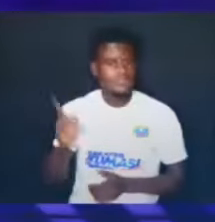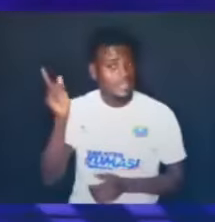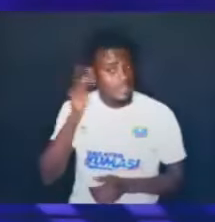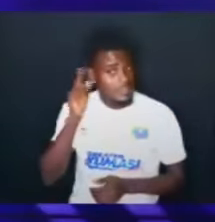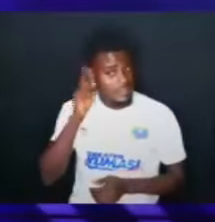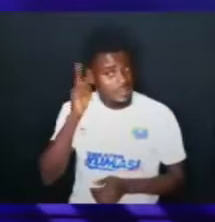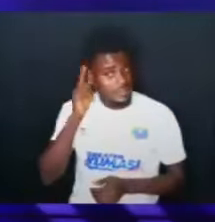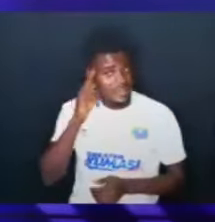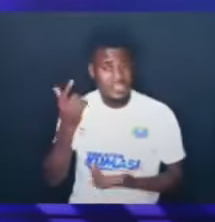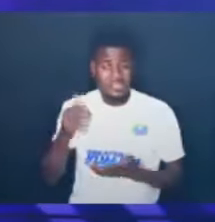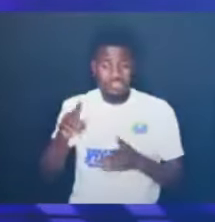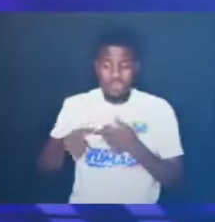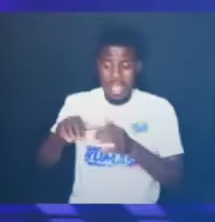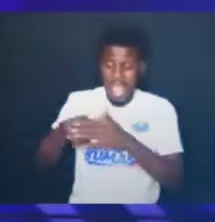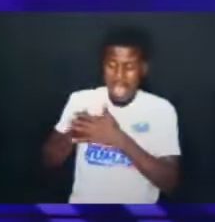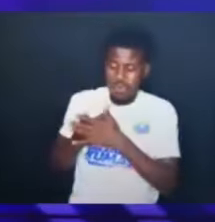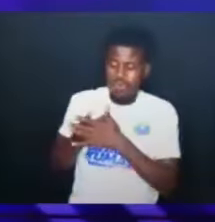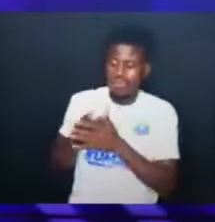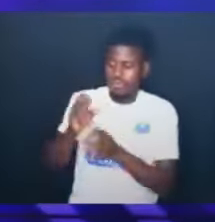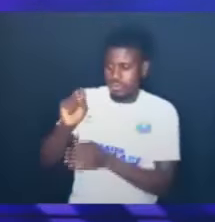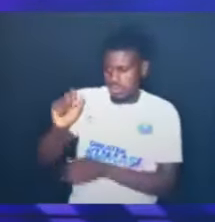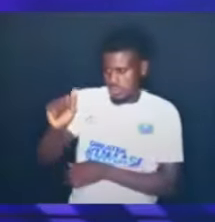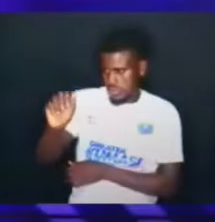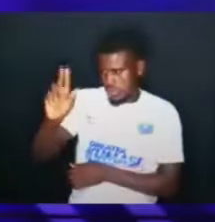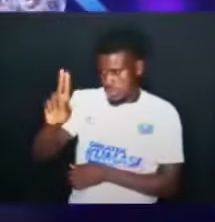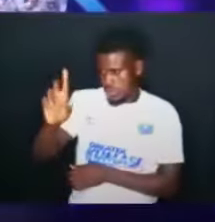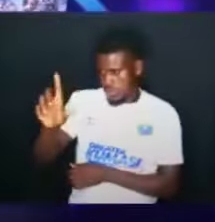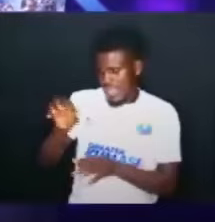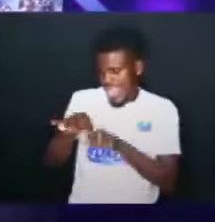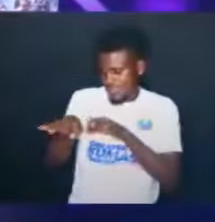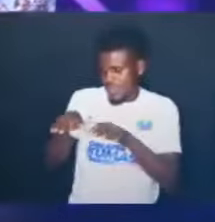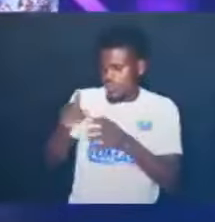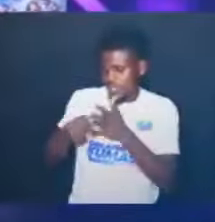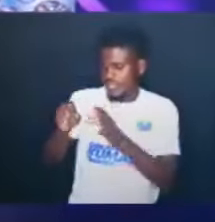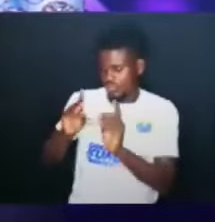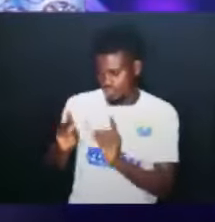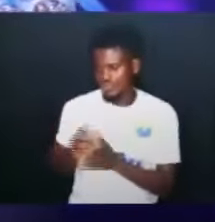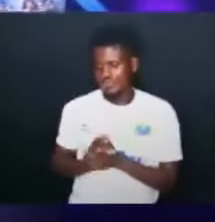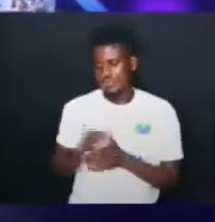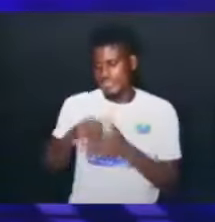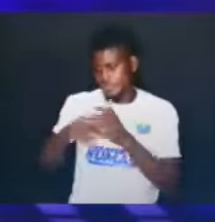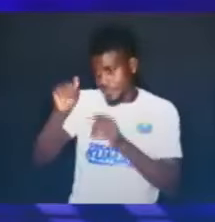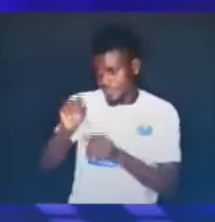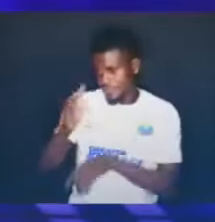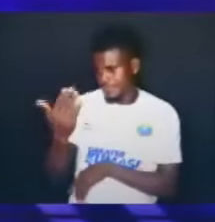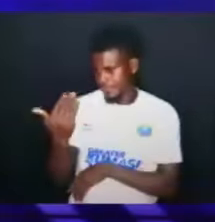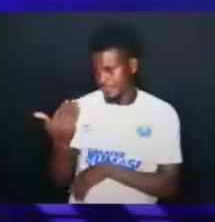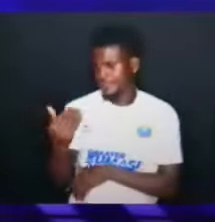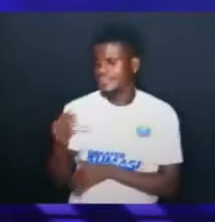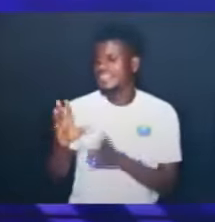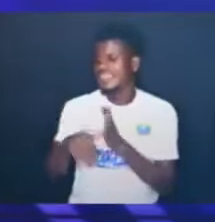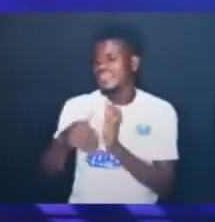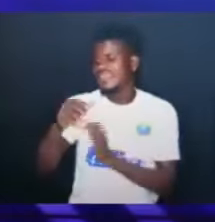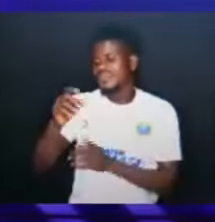listen to his justification, verse 15. Yemudunum no momye ntie ne nkyiremu. Saul answered